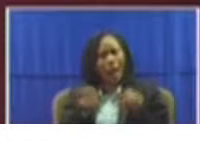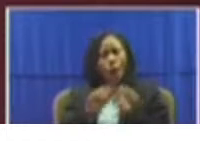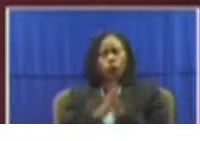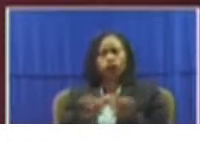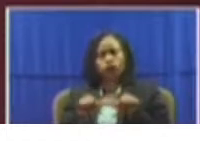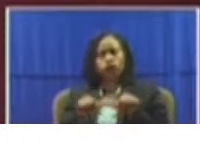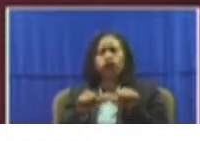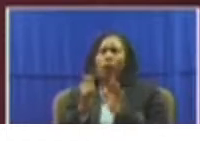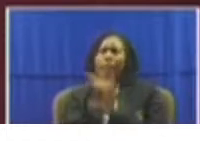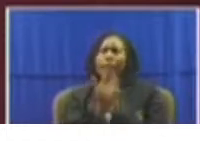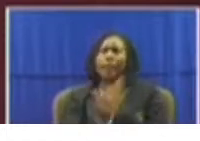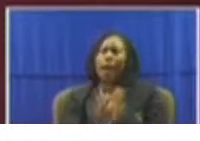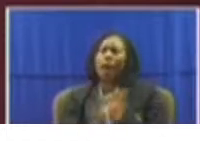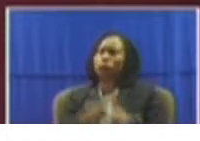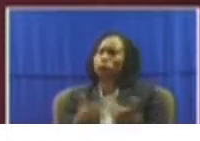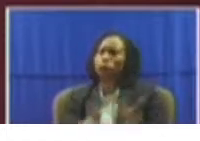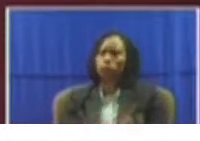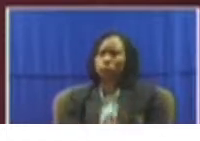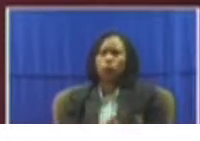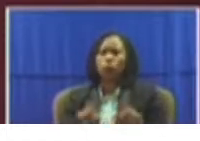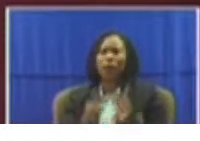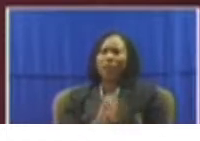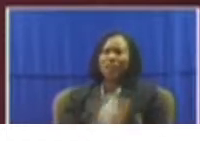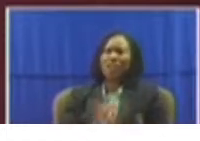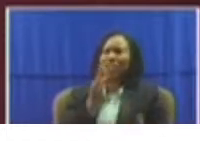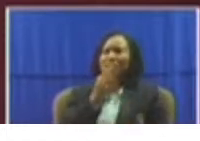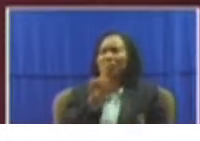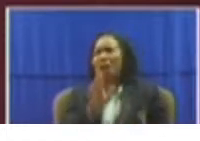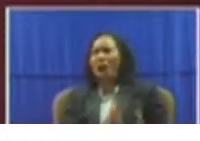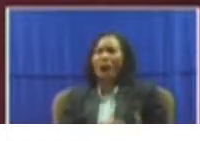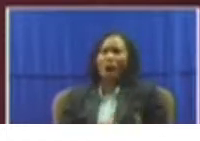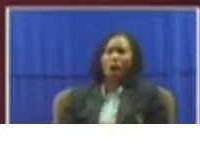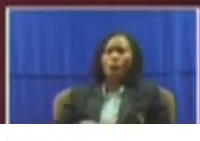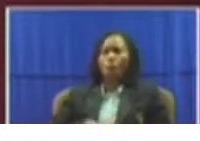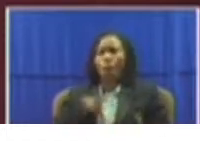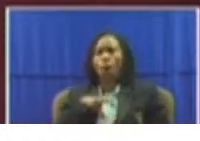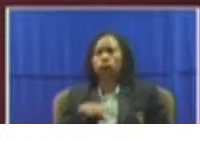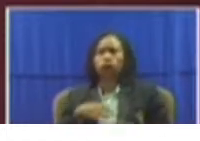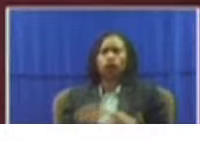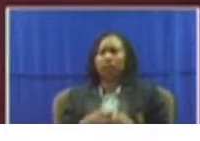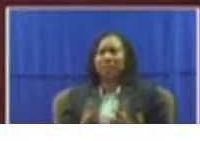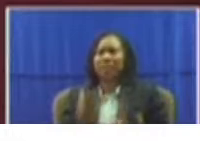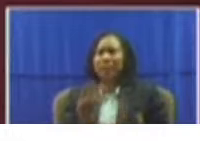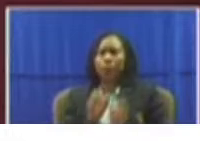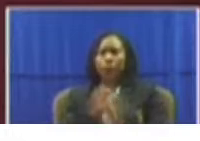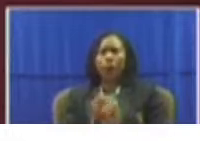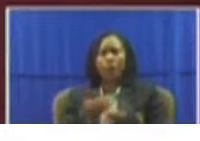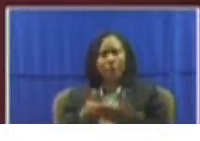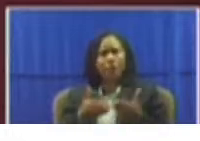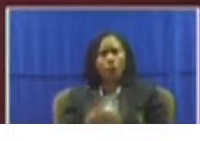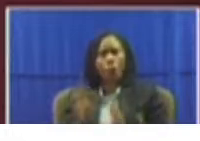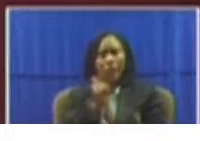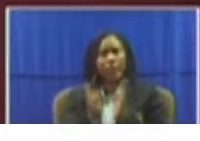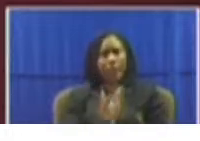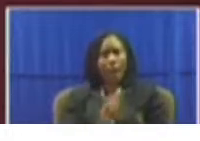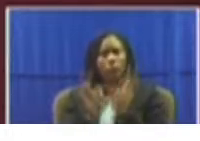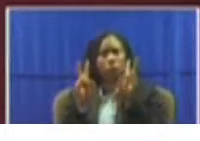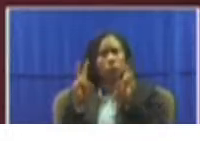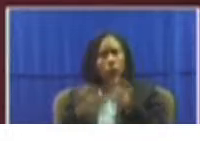be preempted by motions of no confidence before a legal process has been completed. Statements of